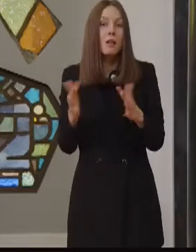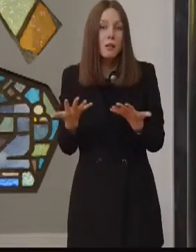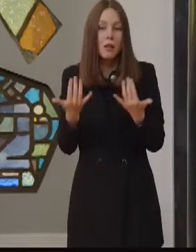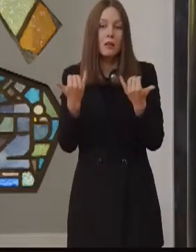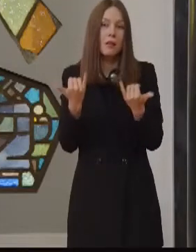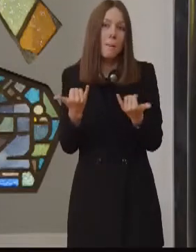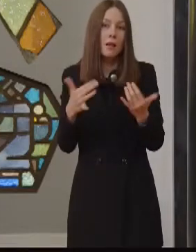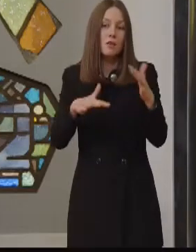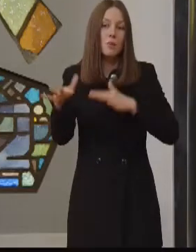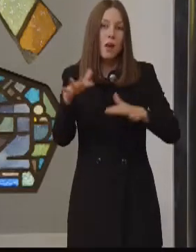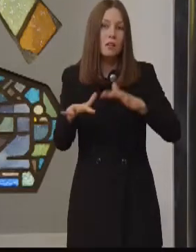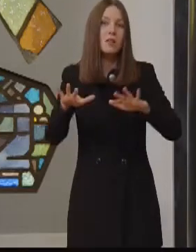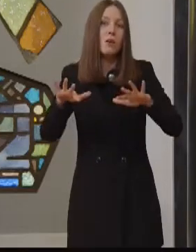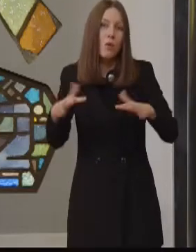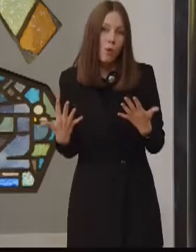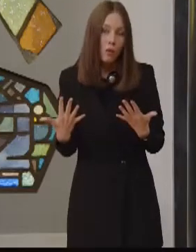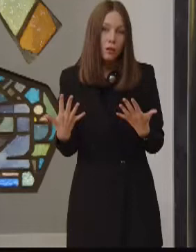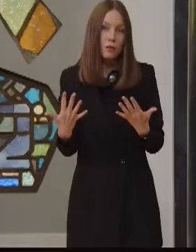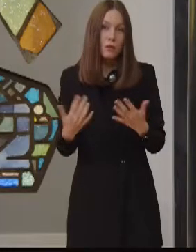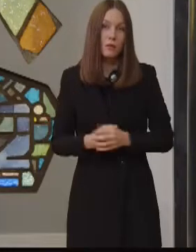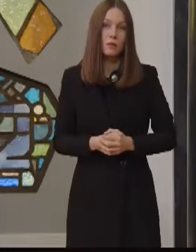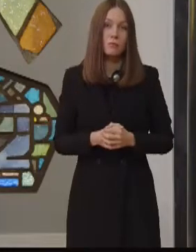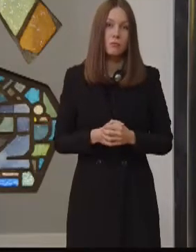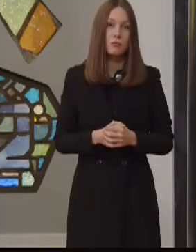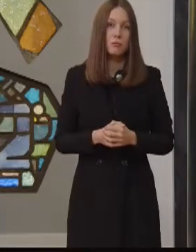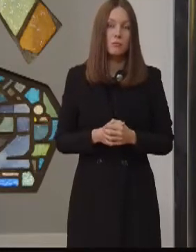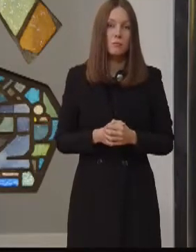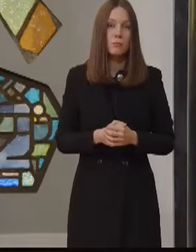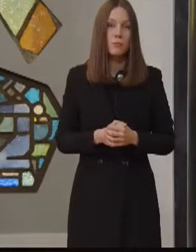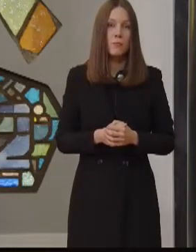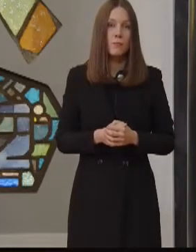complacency with the status quo.